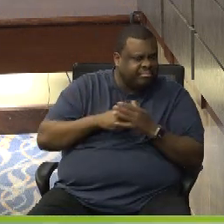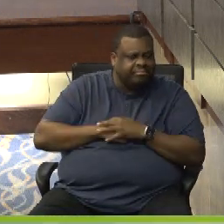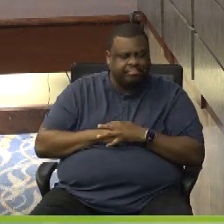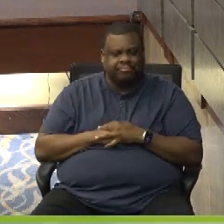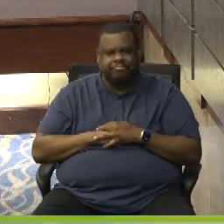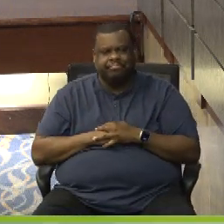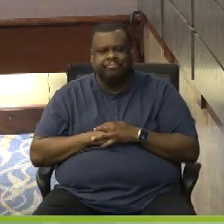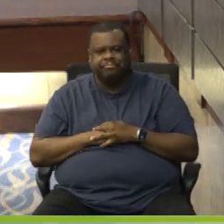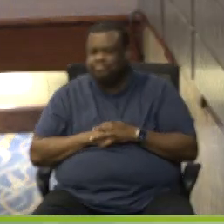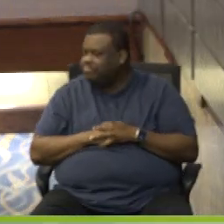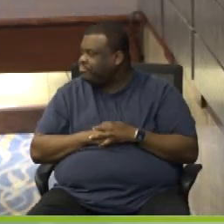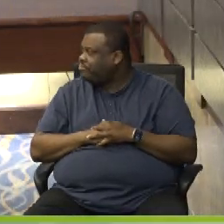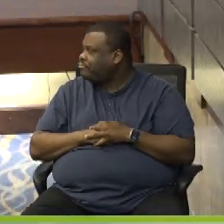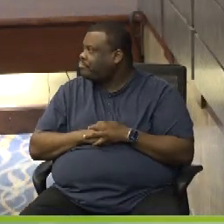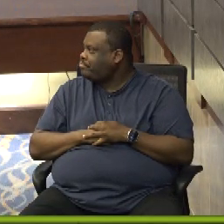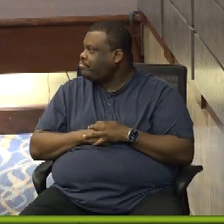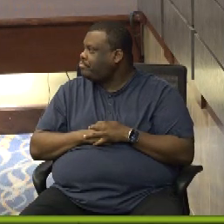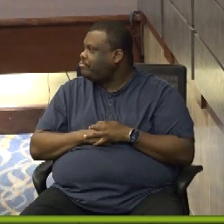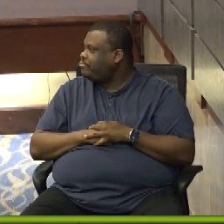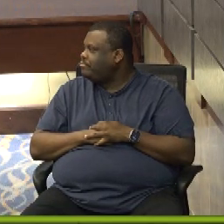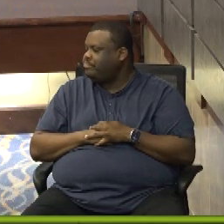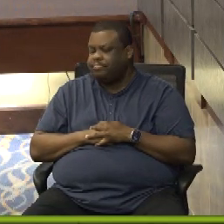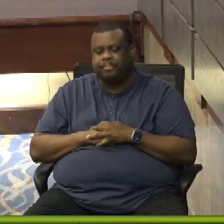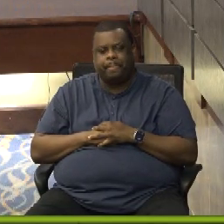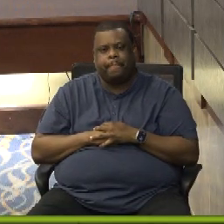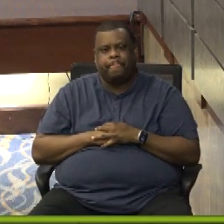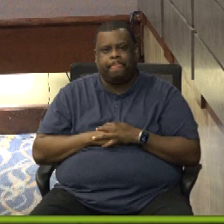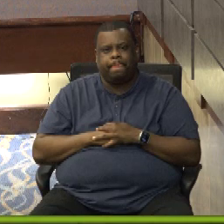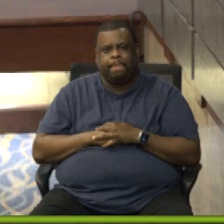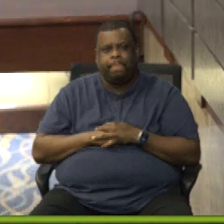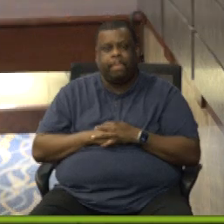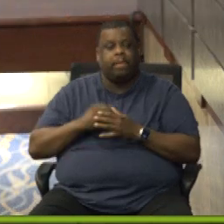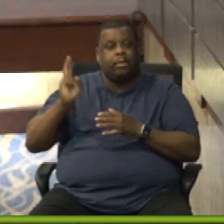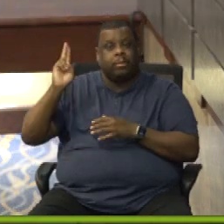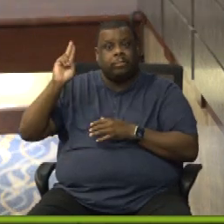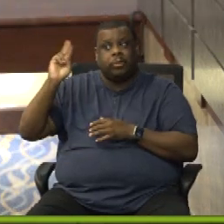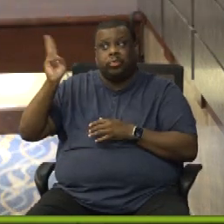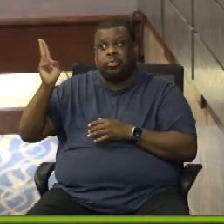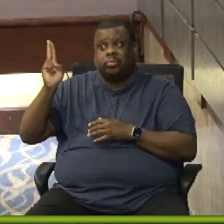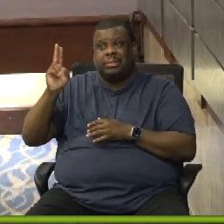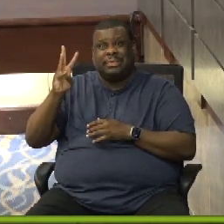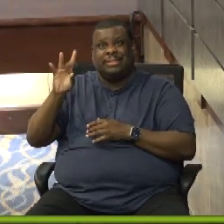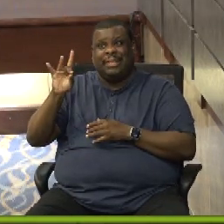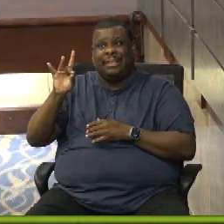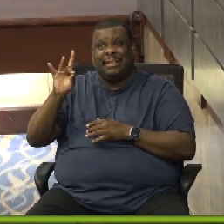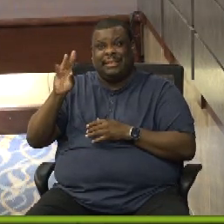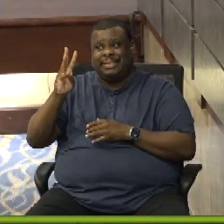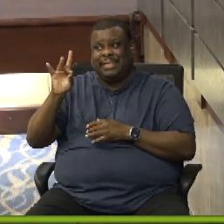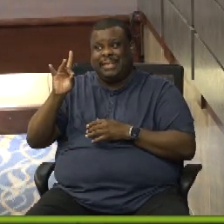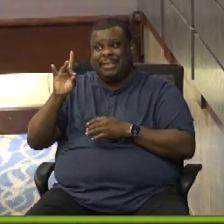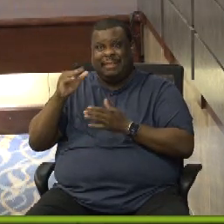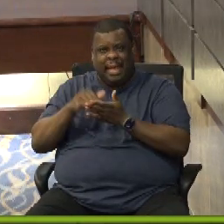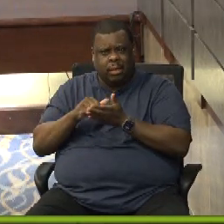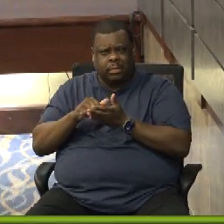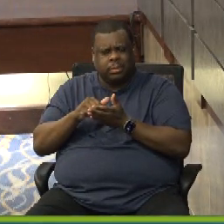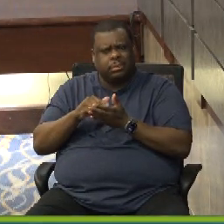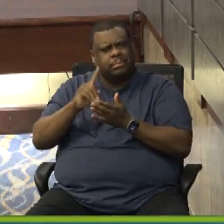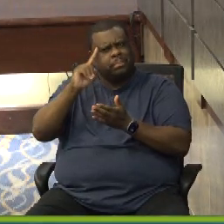Olympic level surfing, believe it. A history 68,000 years in the making, believe it.